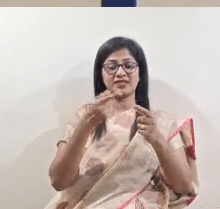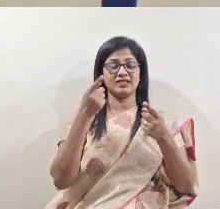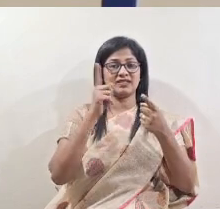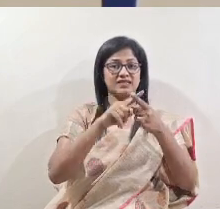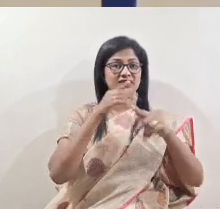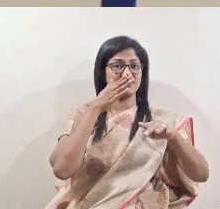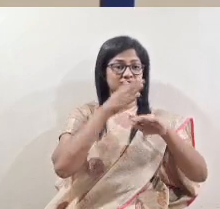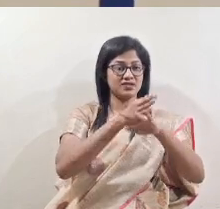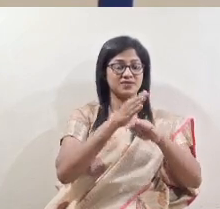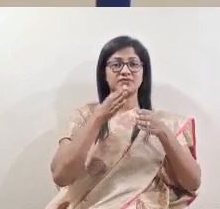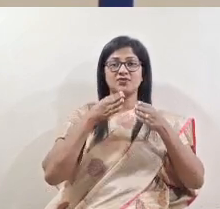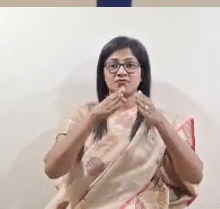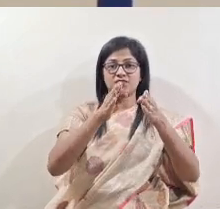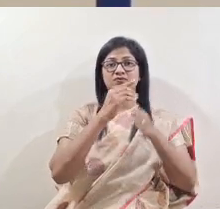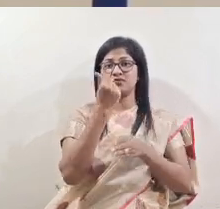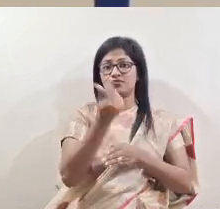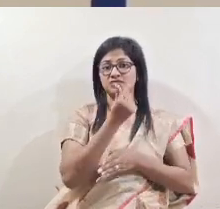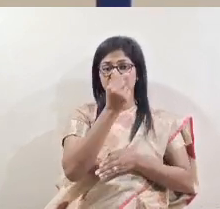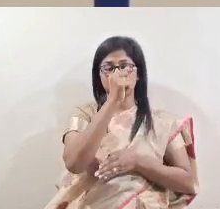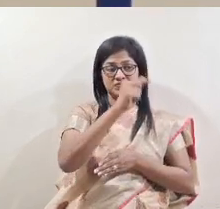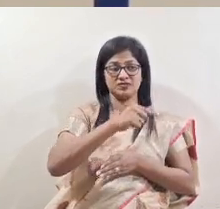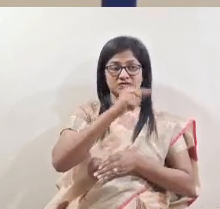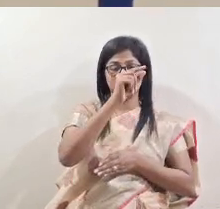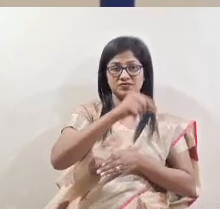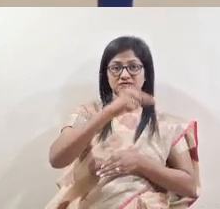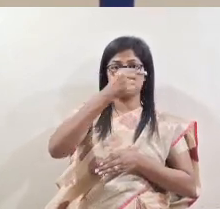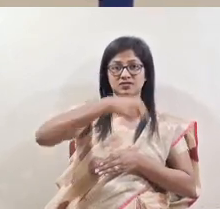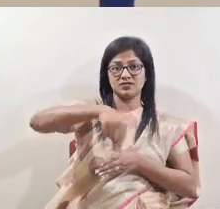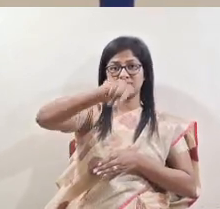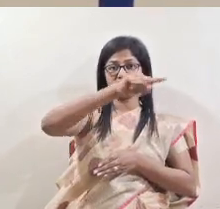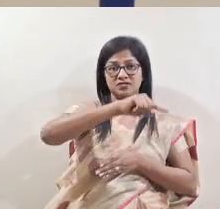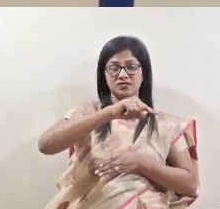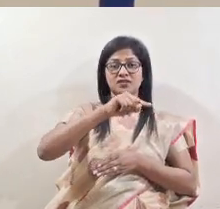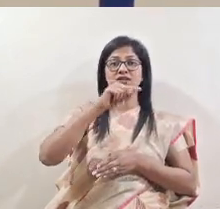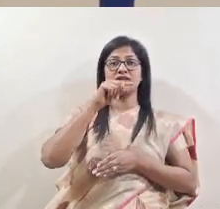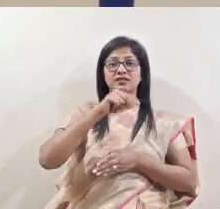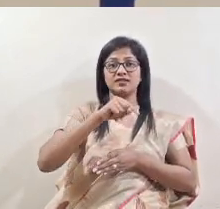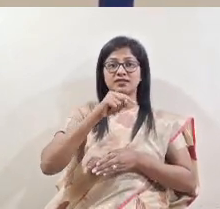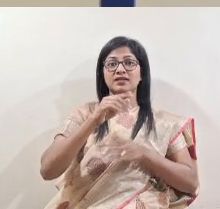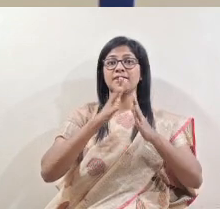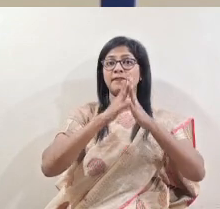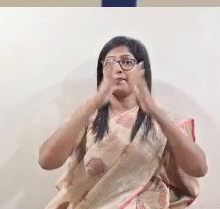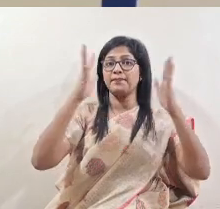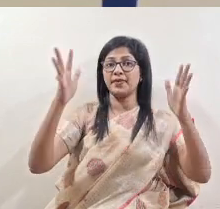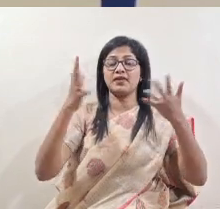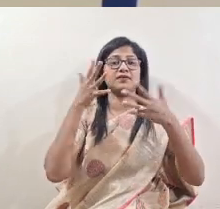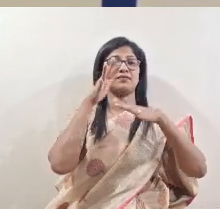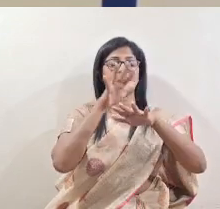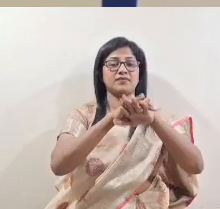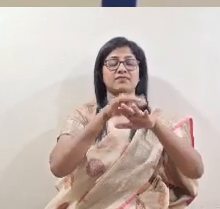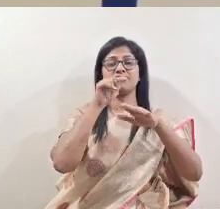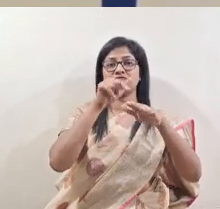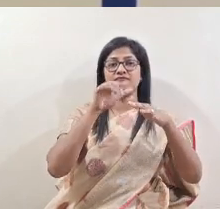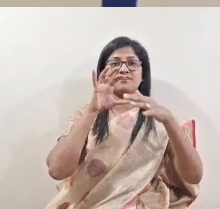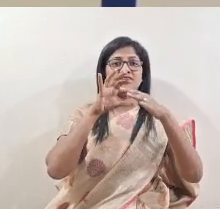the vulnerable road users are the major part of that